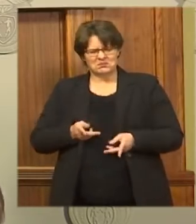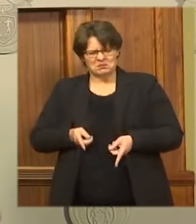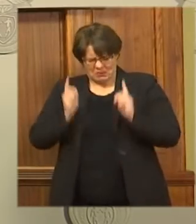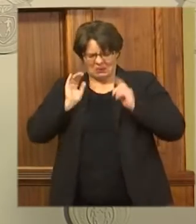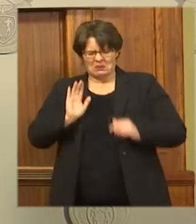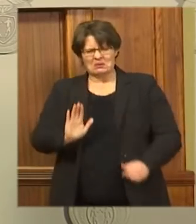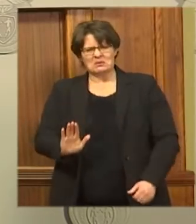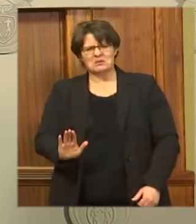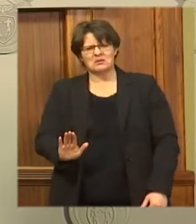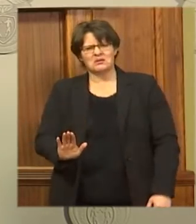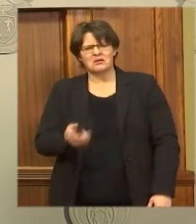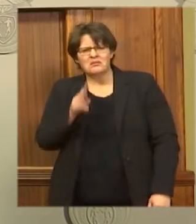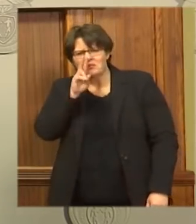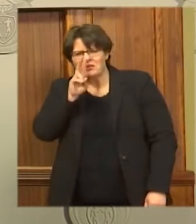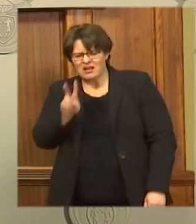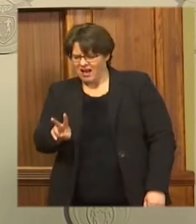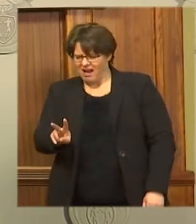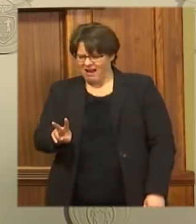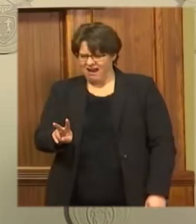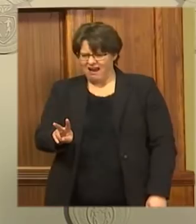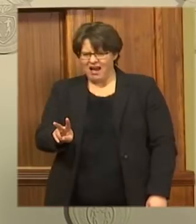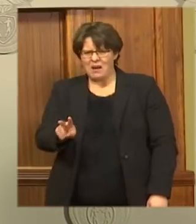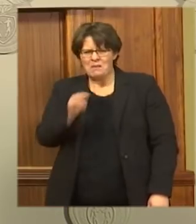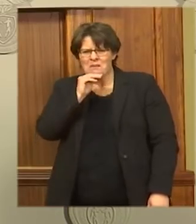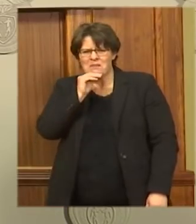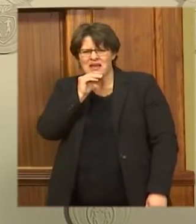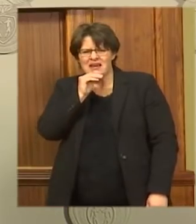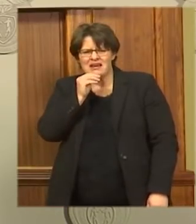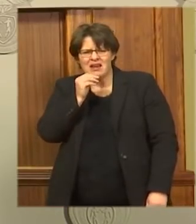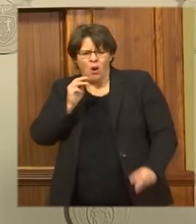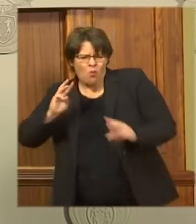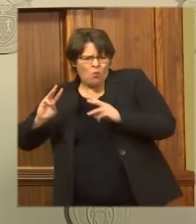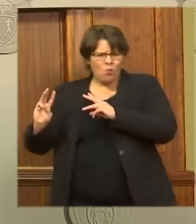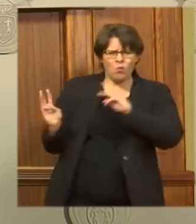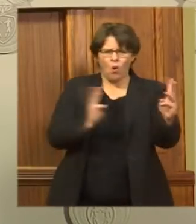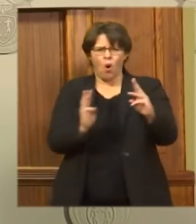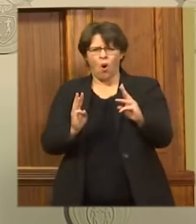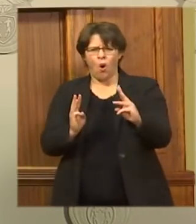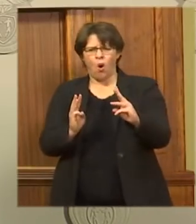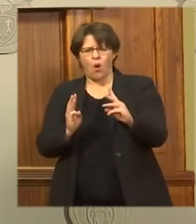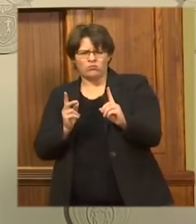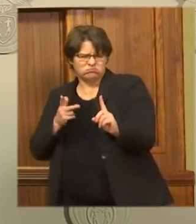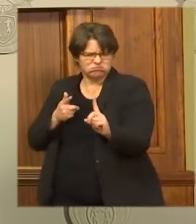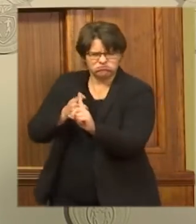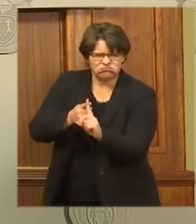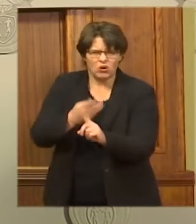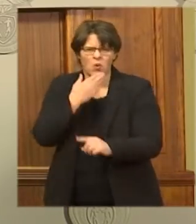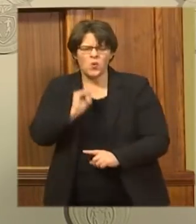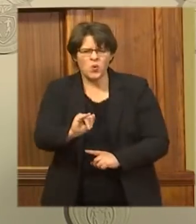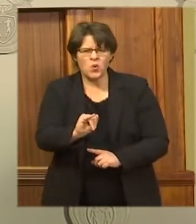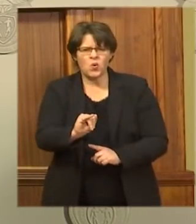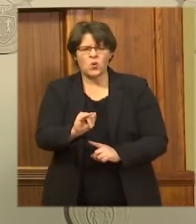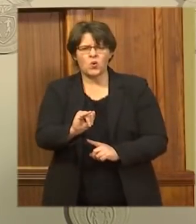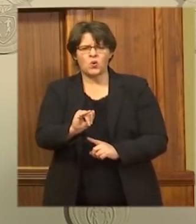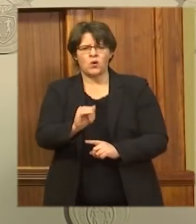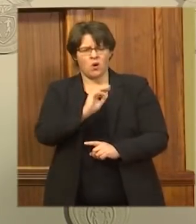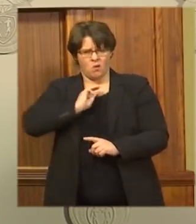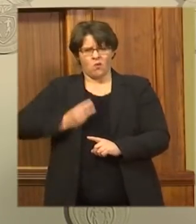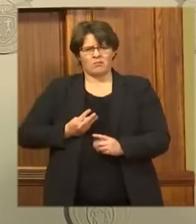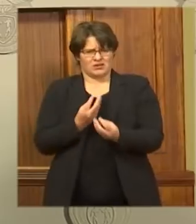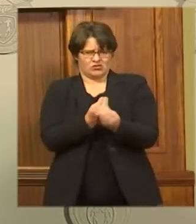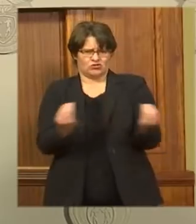what is no less than a war that is being waged against the women and the children of our